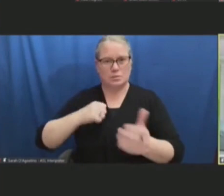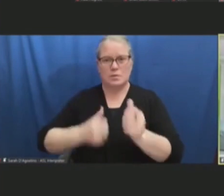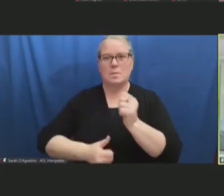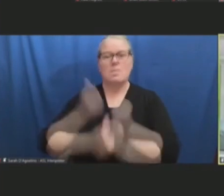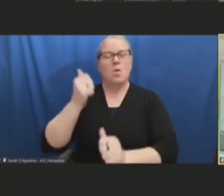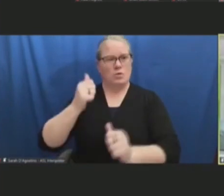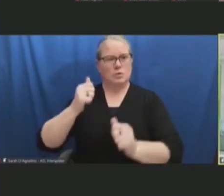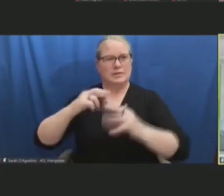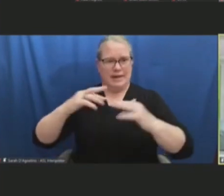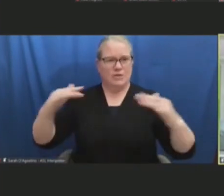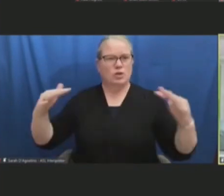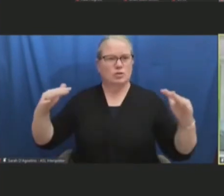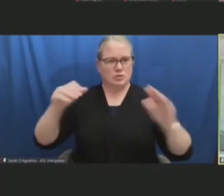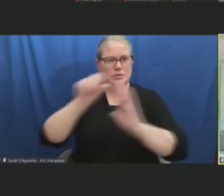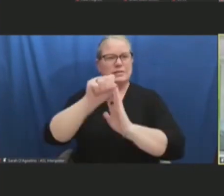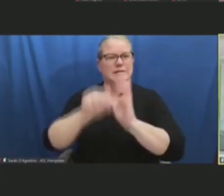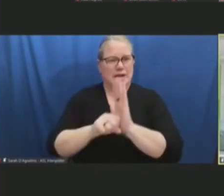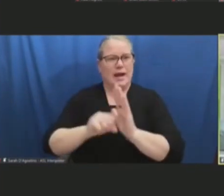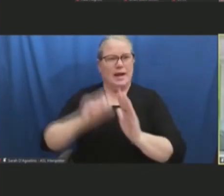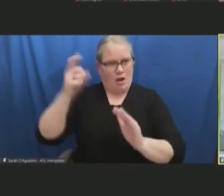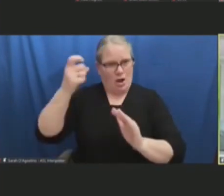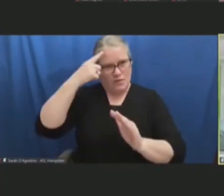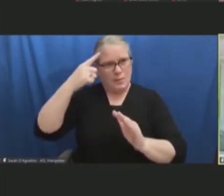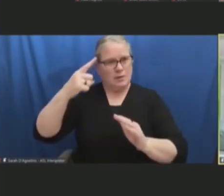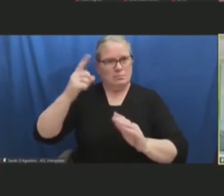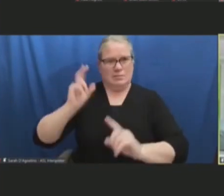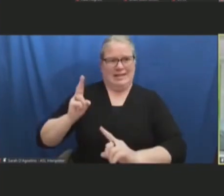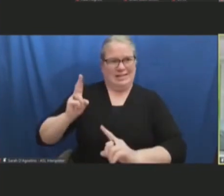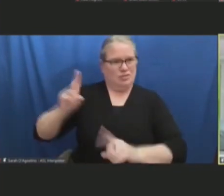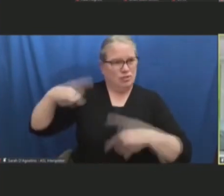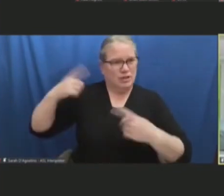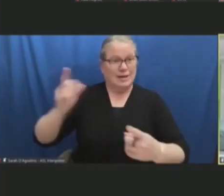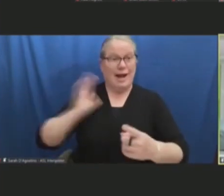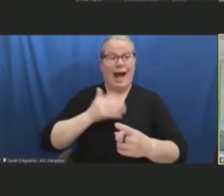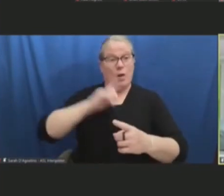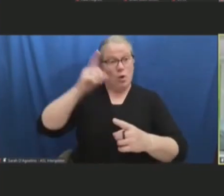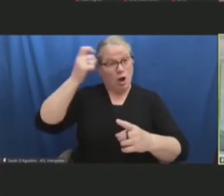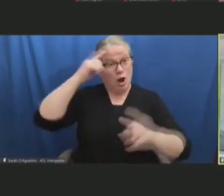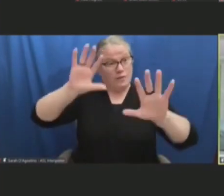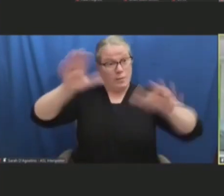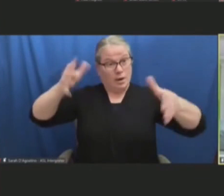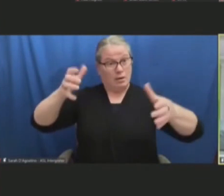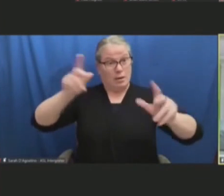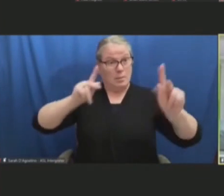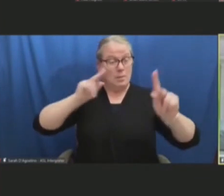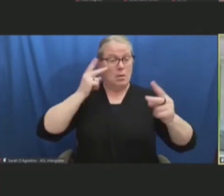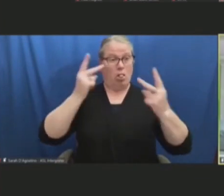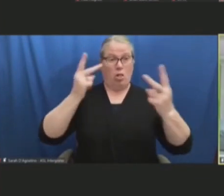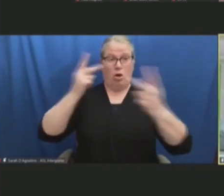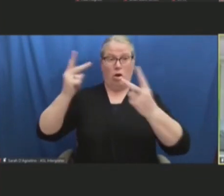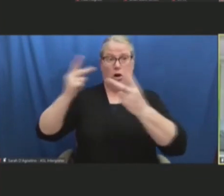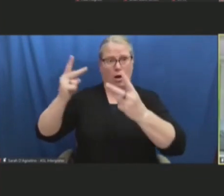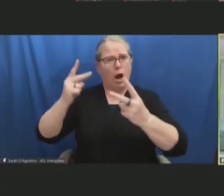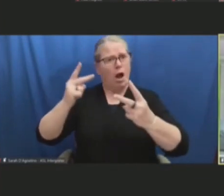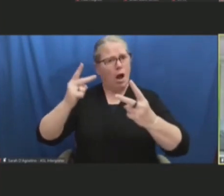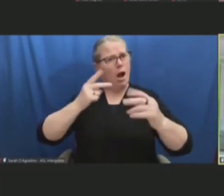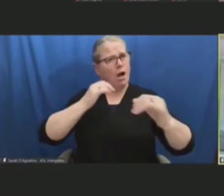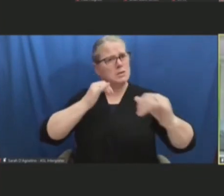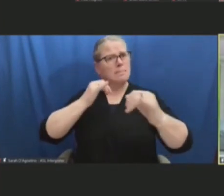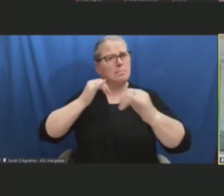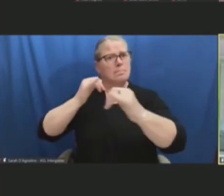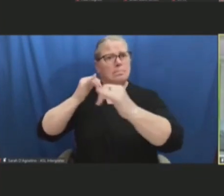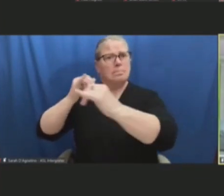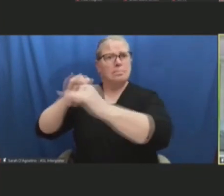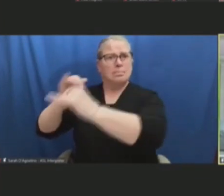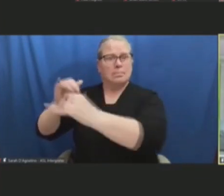state government leadership in history, that people look at our government and say, hey, there's somebody like me. We're working hard to have the